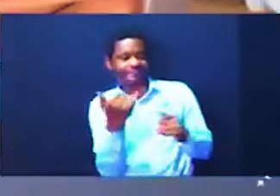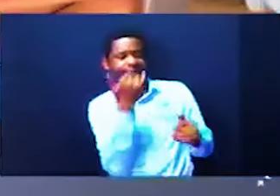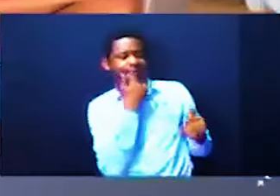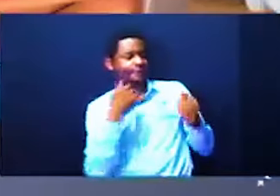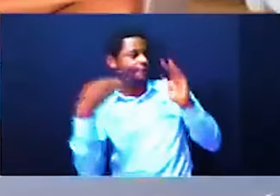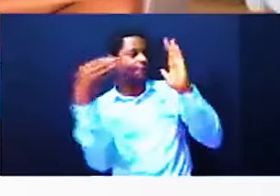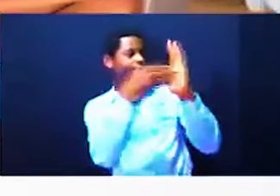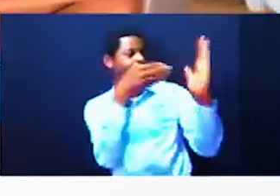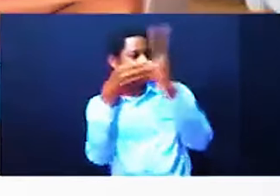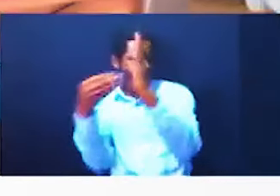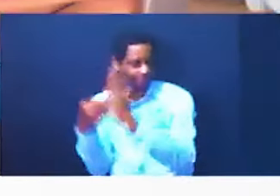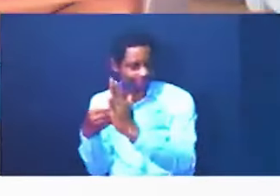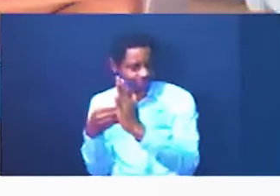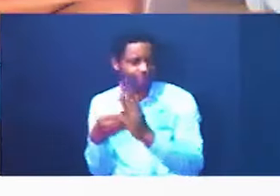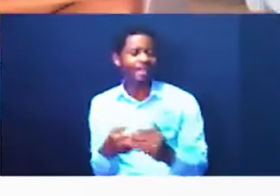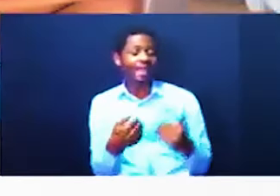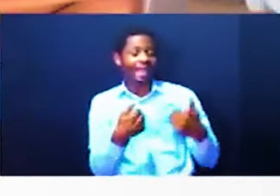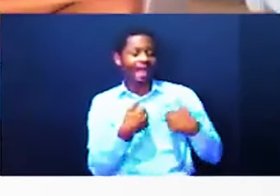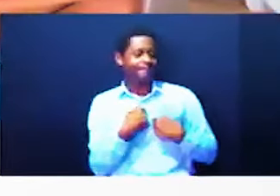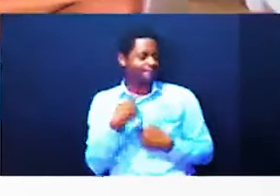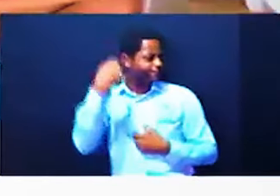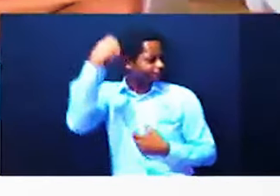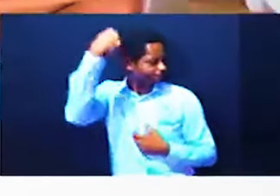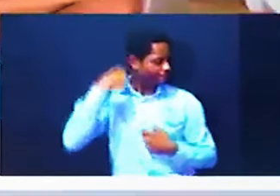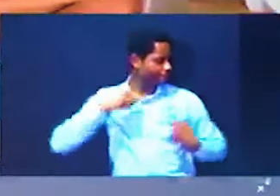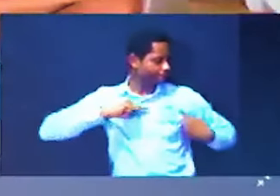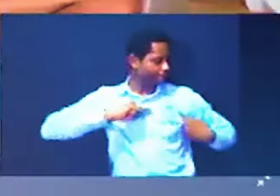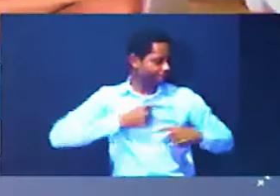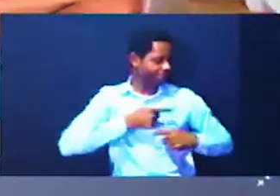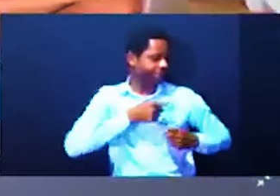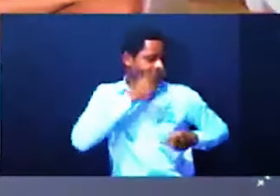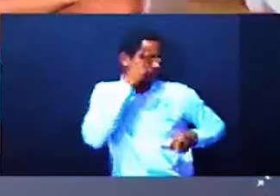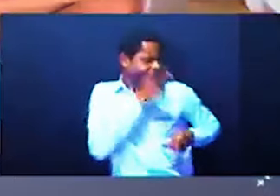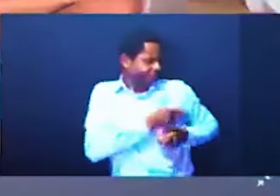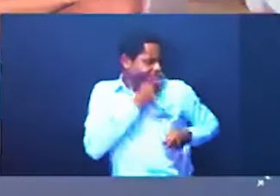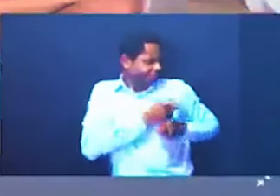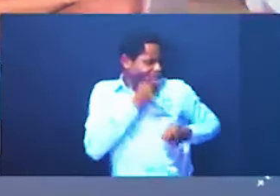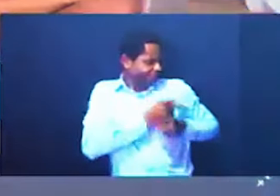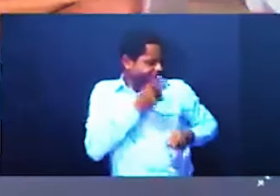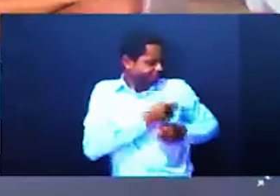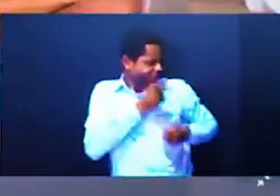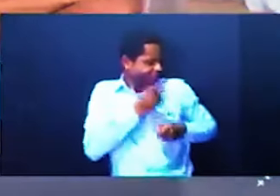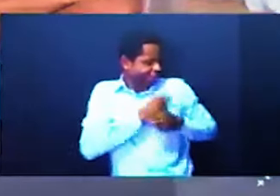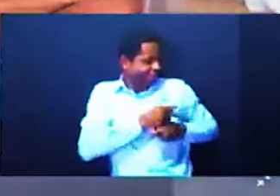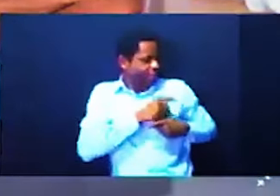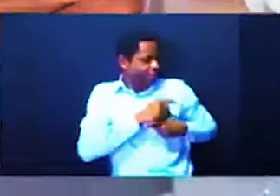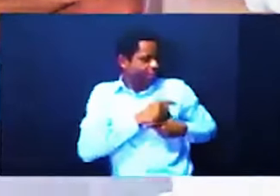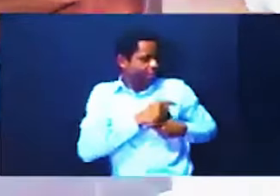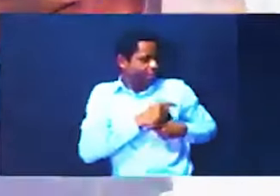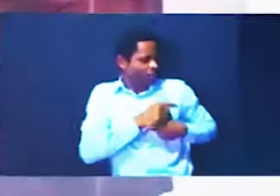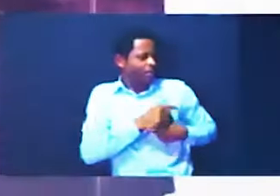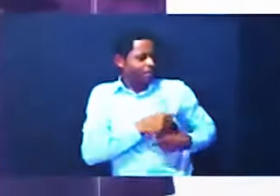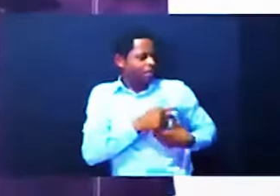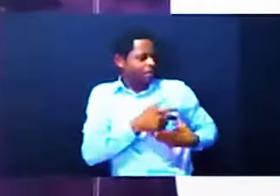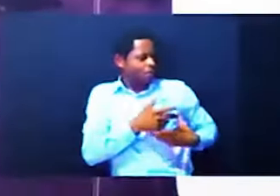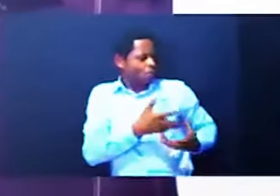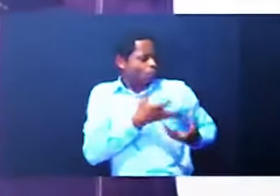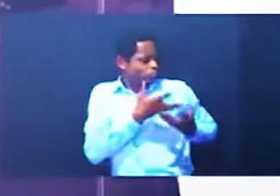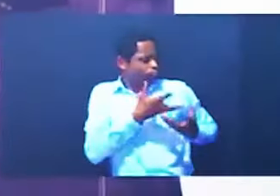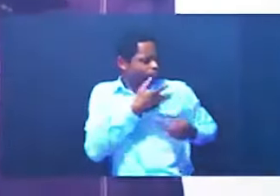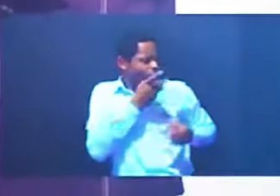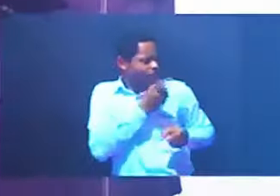perceived wrong. So you are holding on to hurt